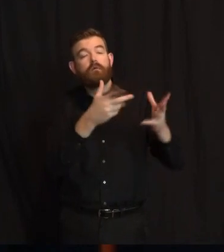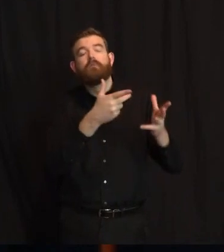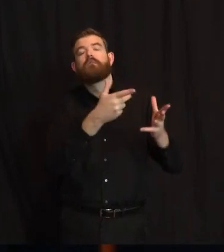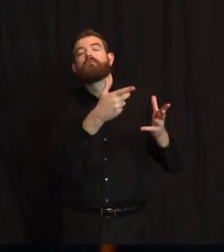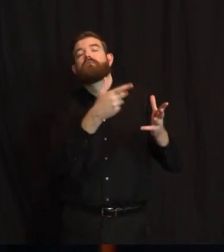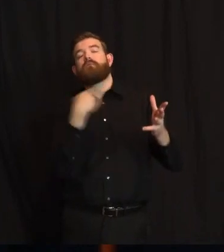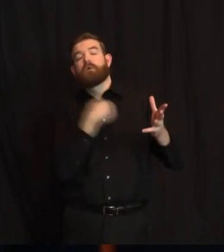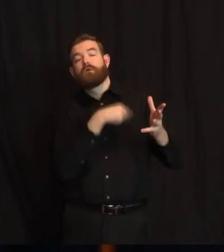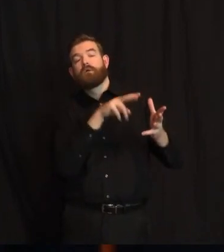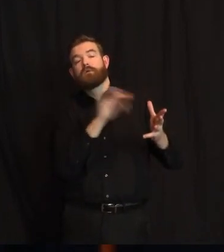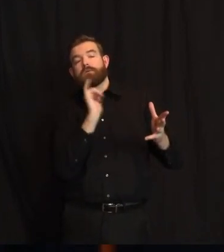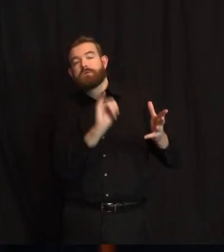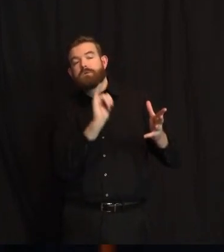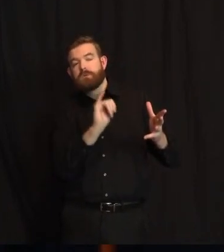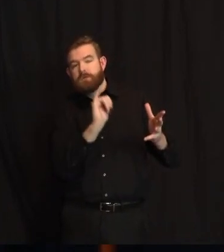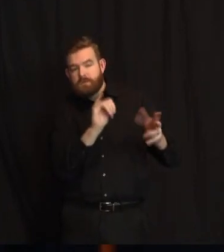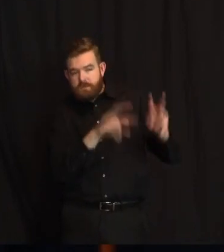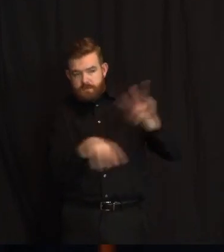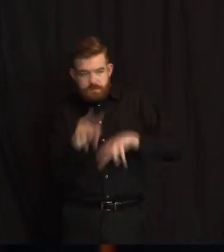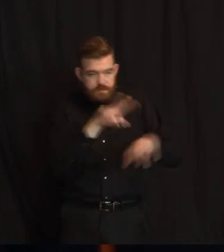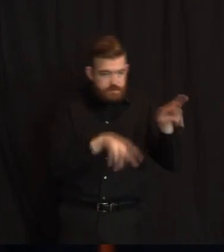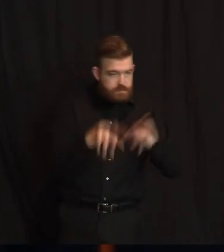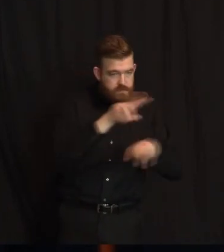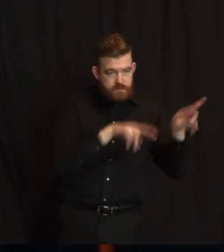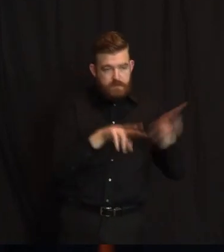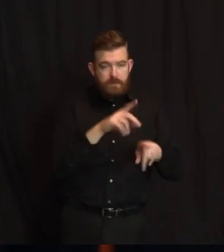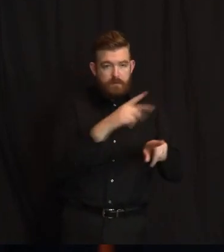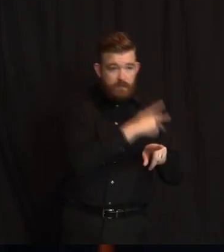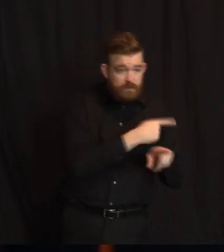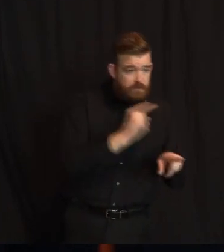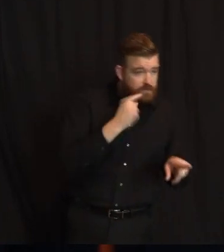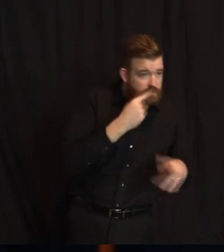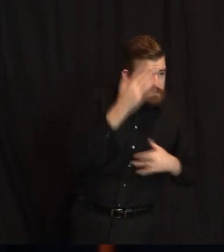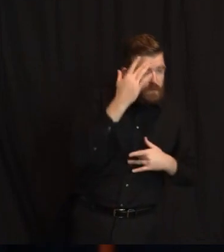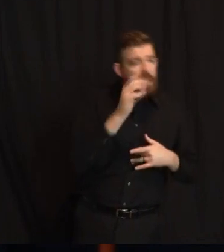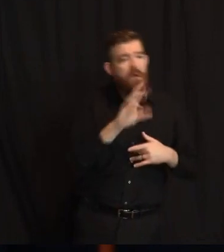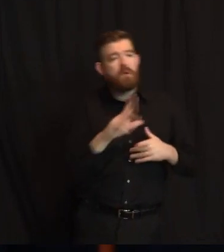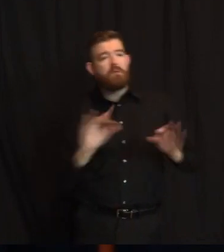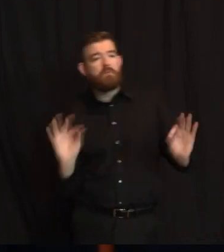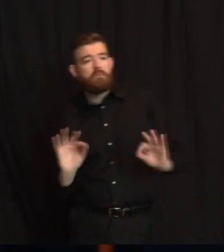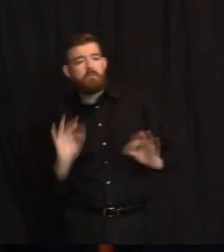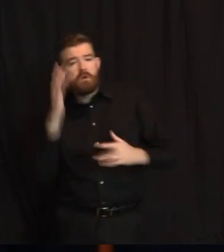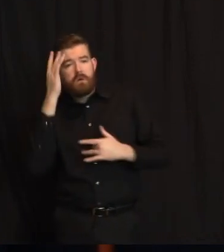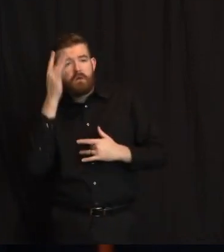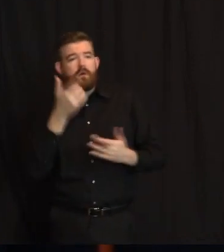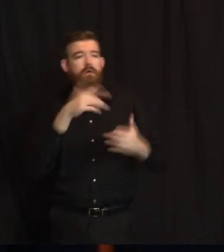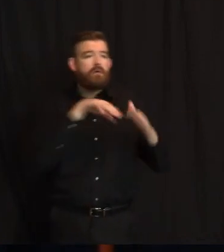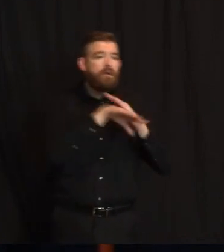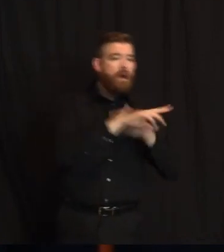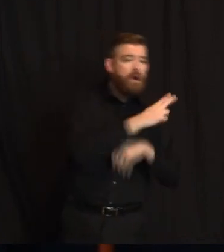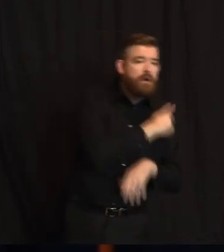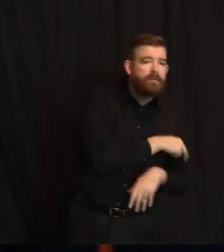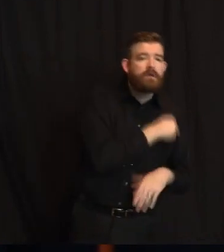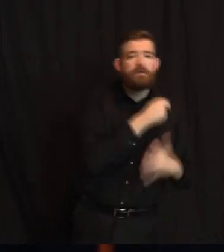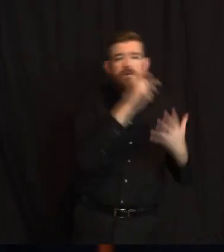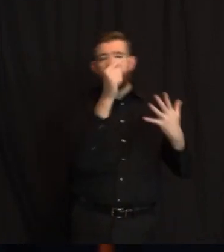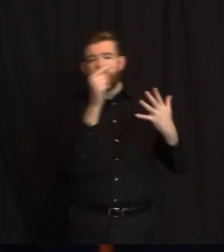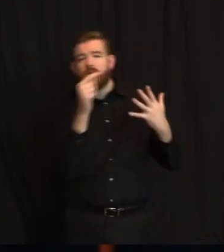the severity of the patient, the condition of the patients coming into to the hospital. So our doubling time for all